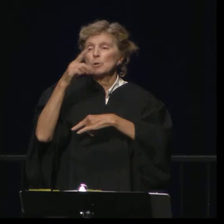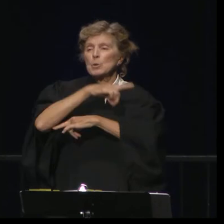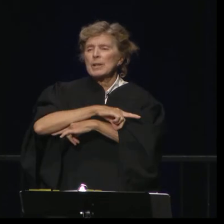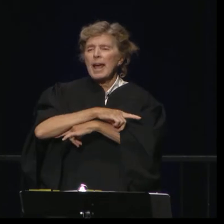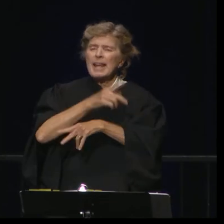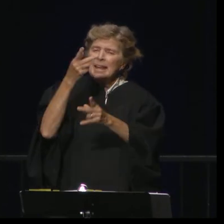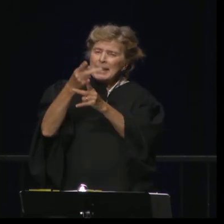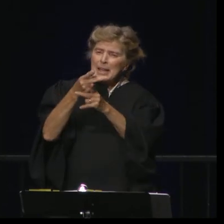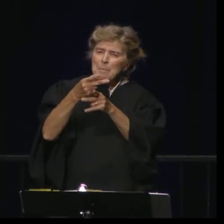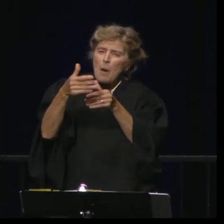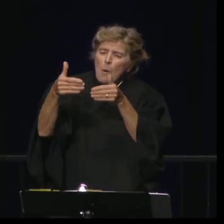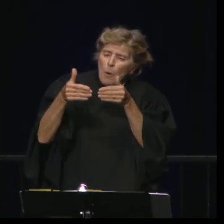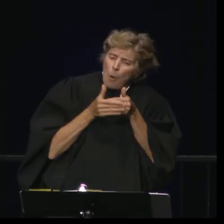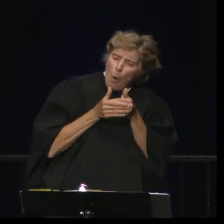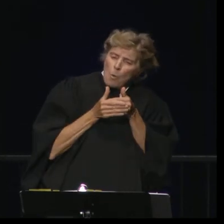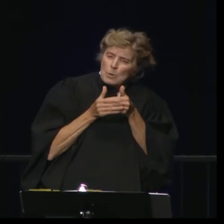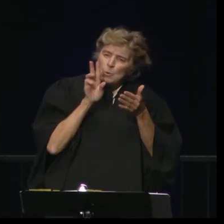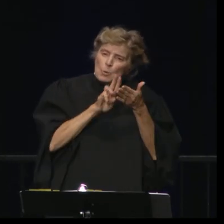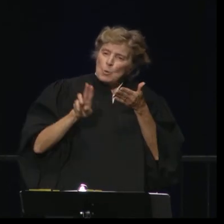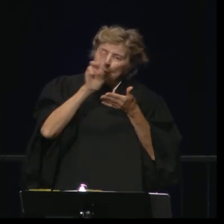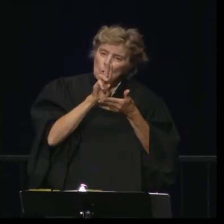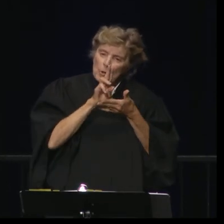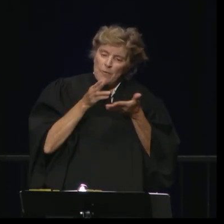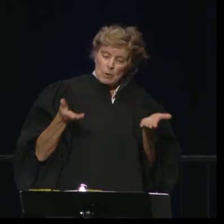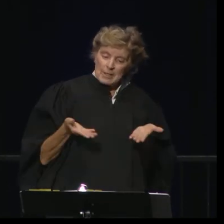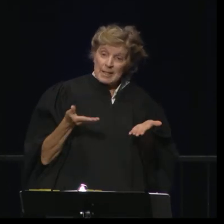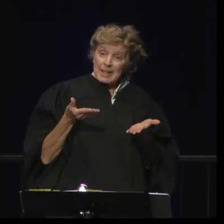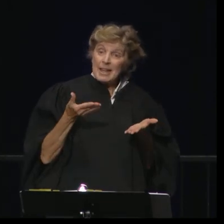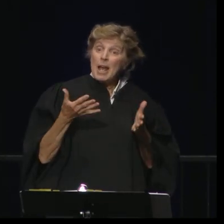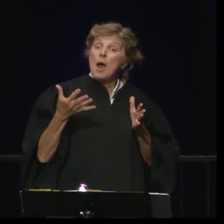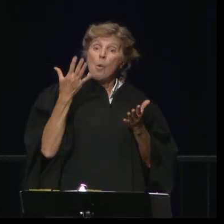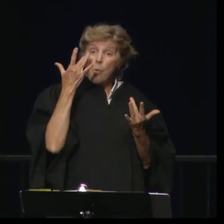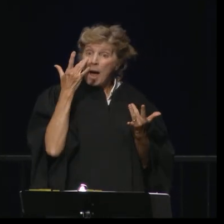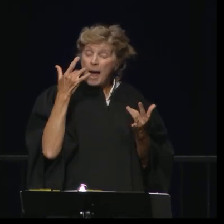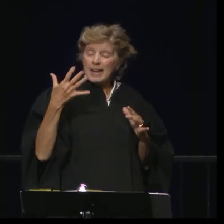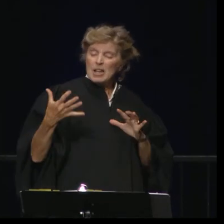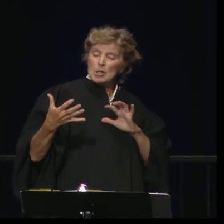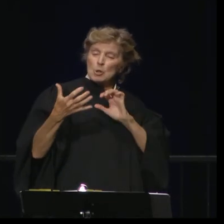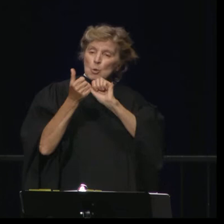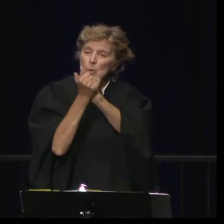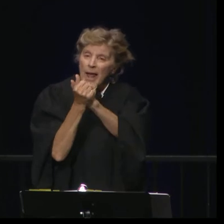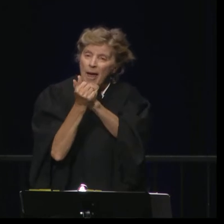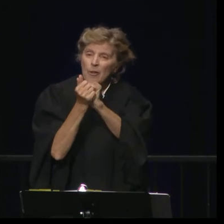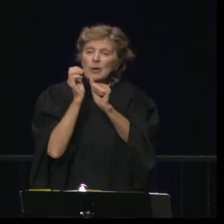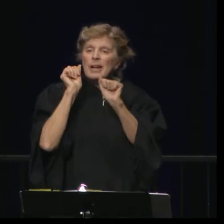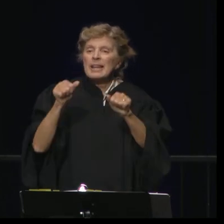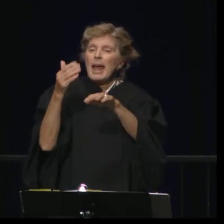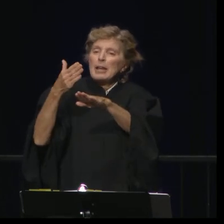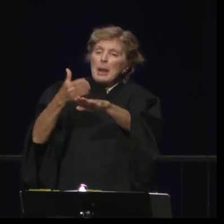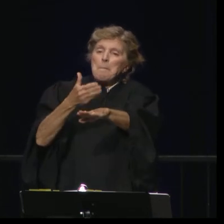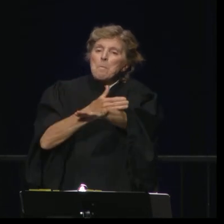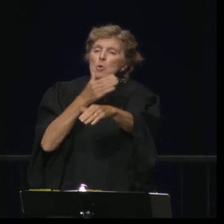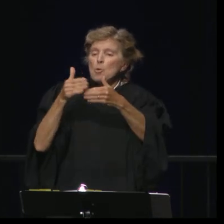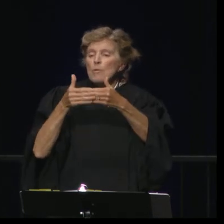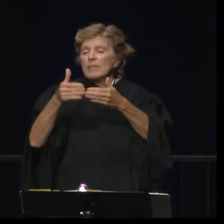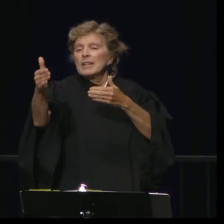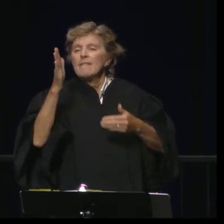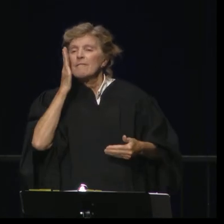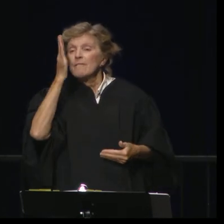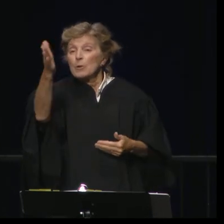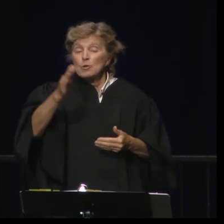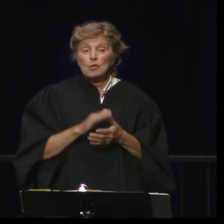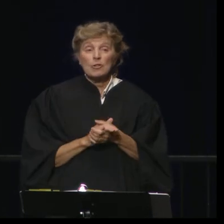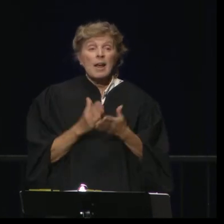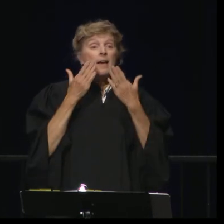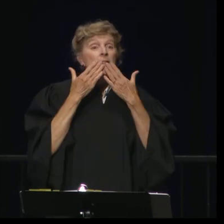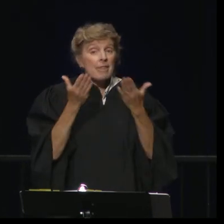close to your alma mater. For together, we will shape the future. Thank you very much, and